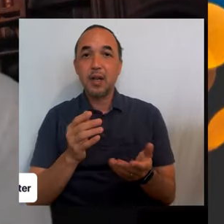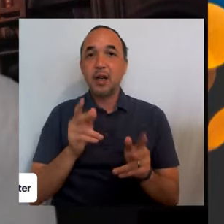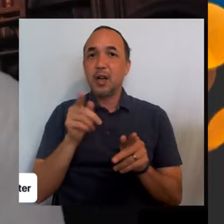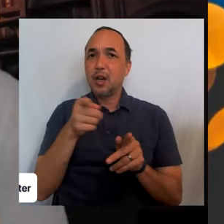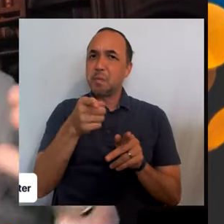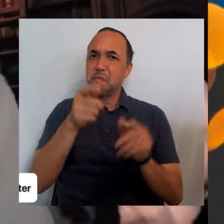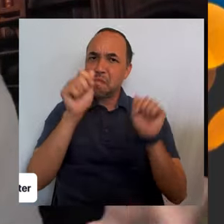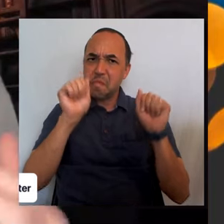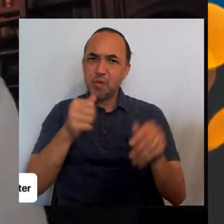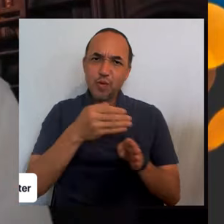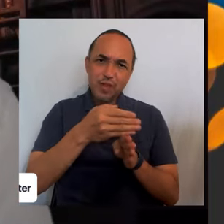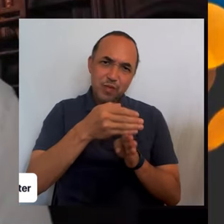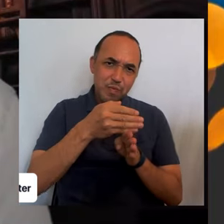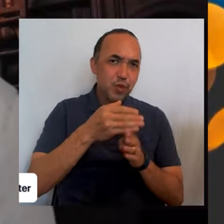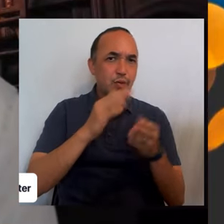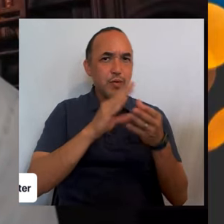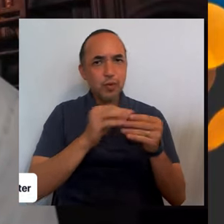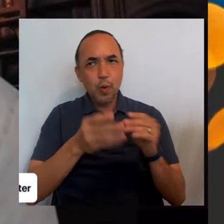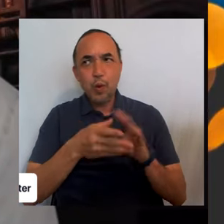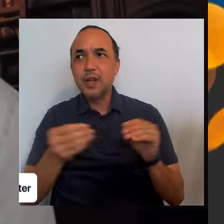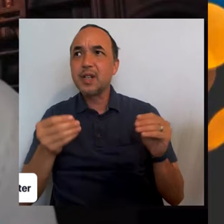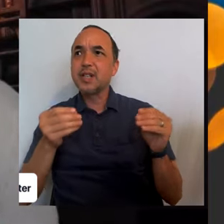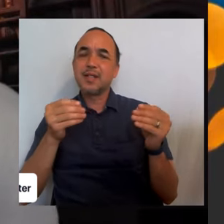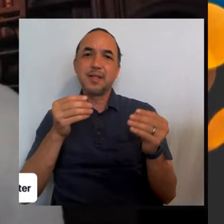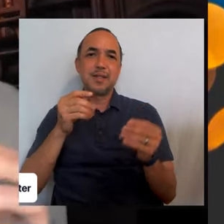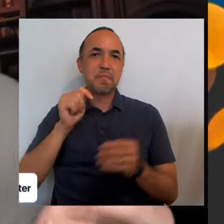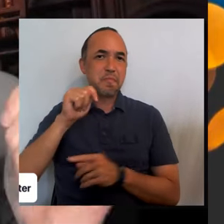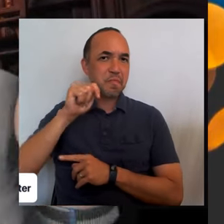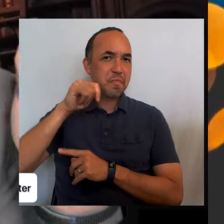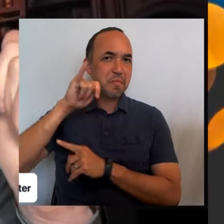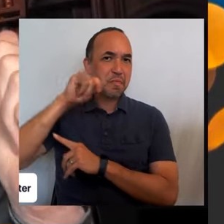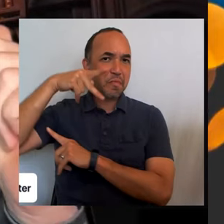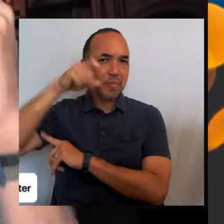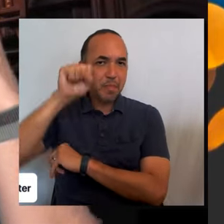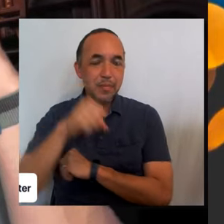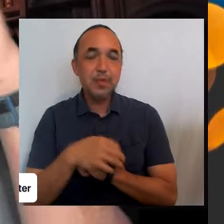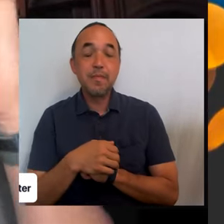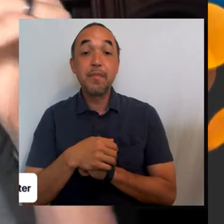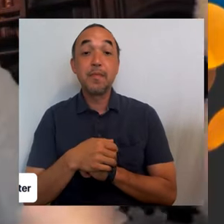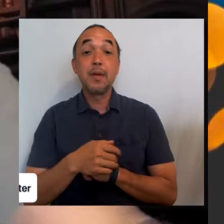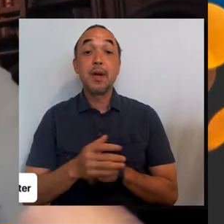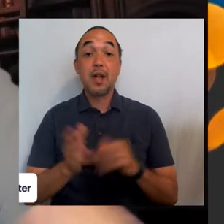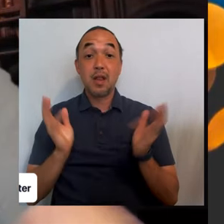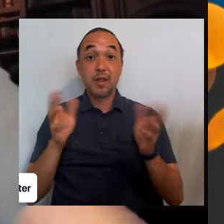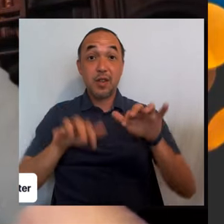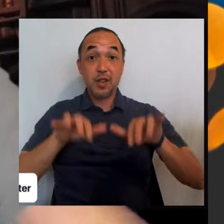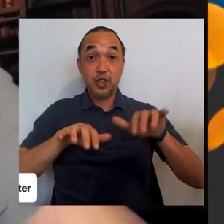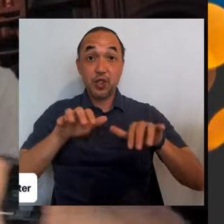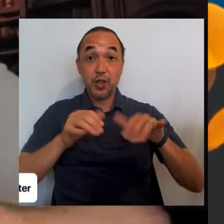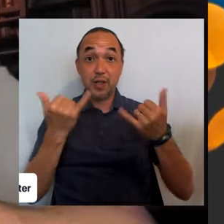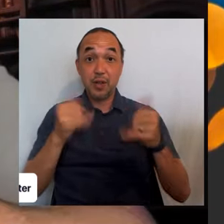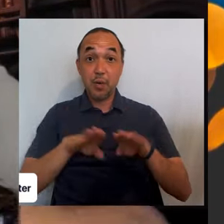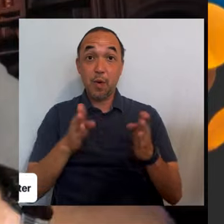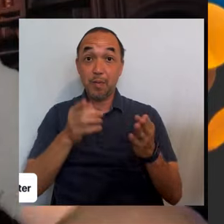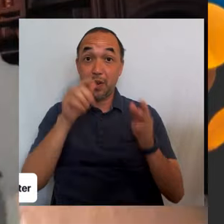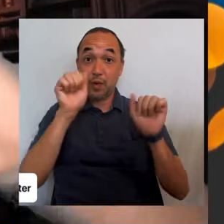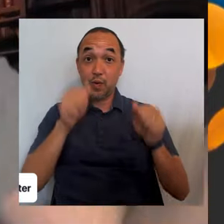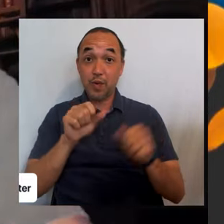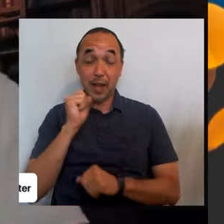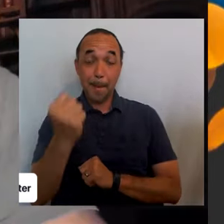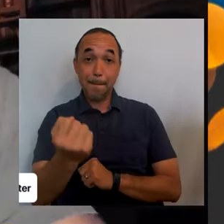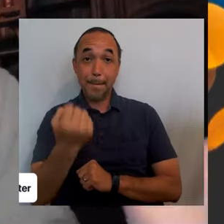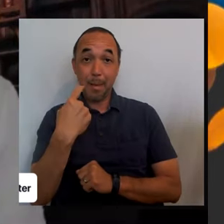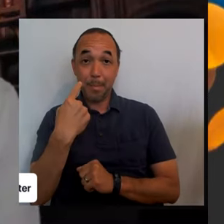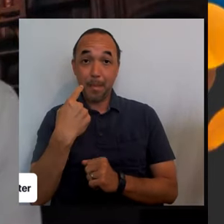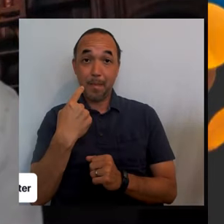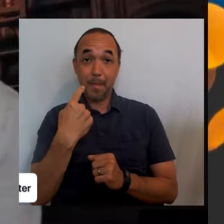some tips and lots of fun stuff. The chat is also now open. You can write to us or you can write to